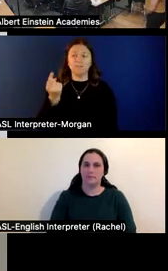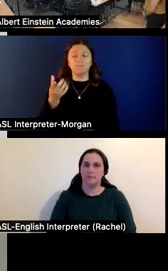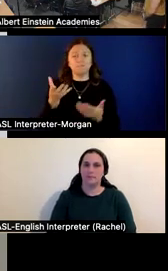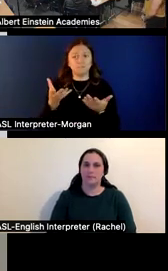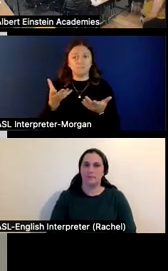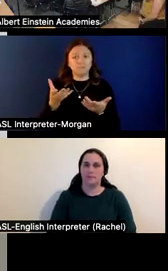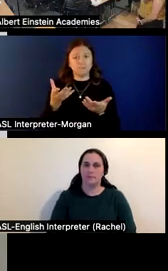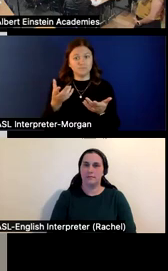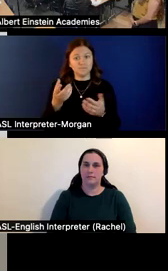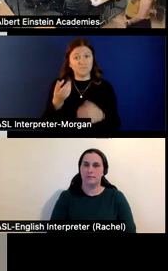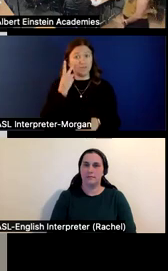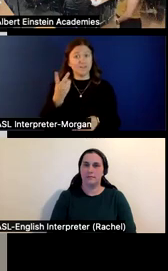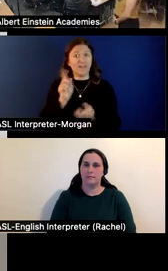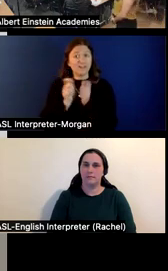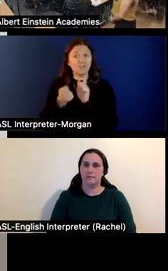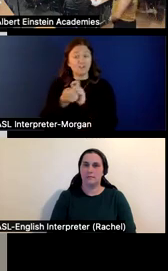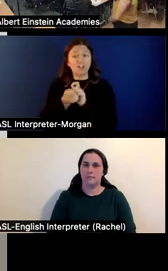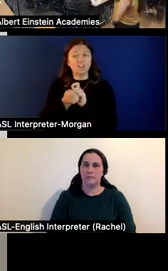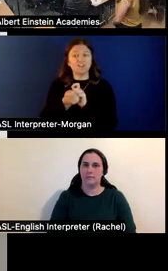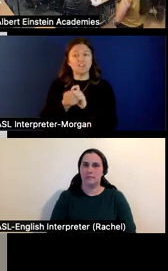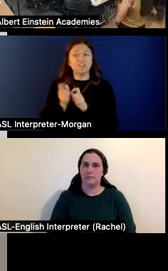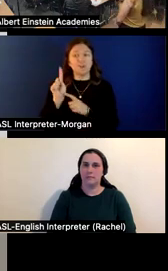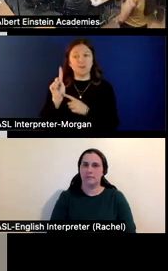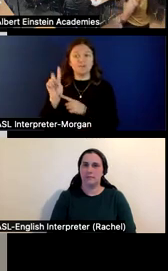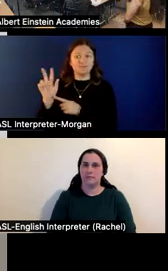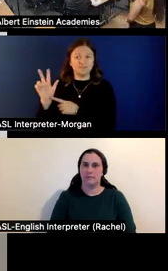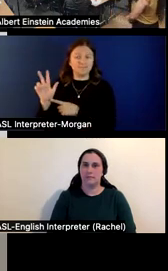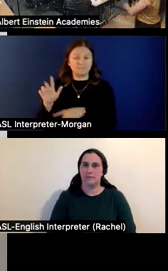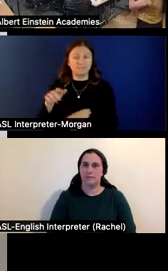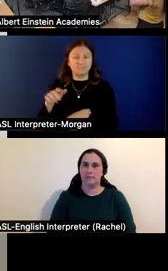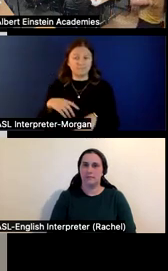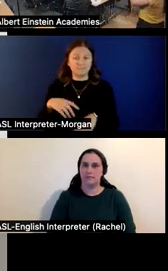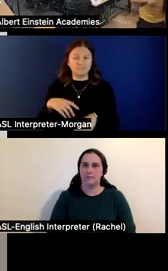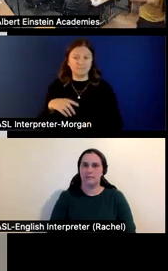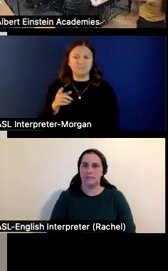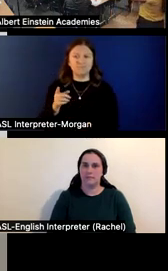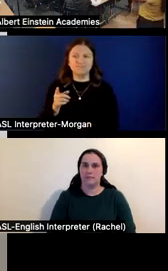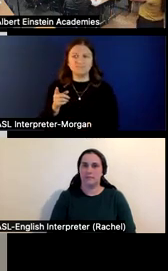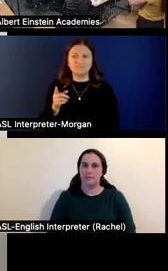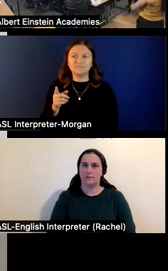even see how I changed my finger in German? We count like this. 1, 2, 3. Like this. So,